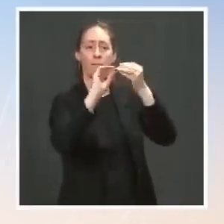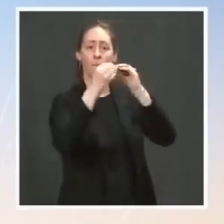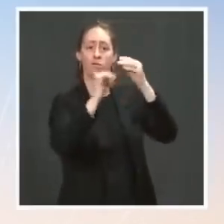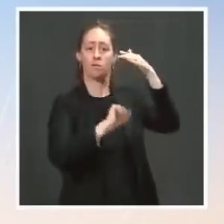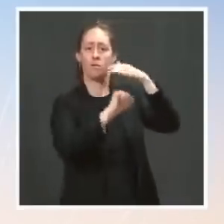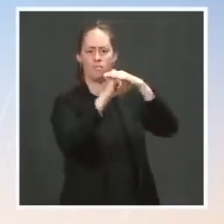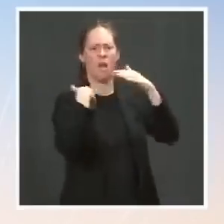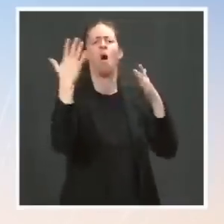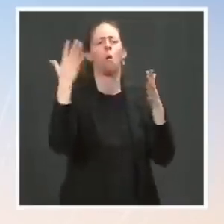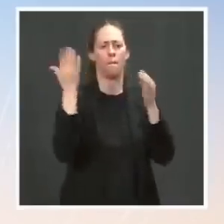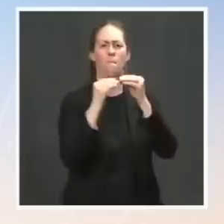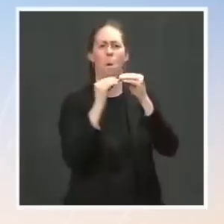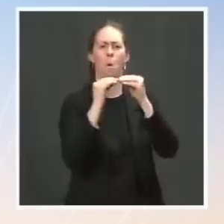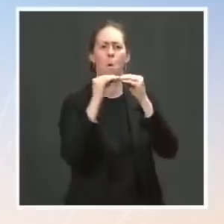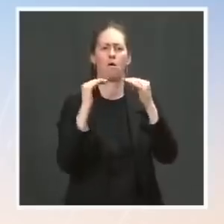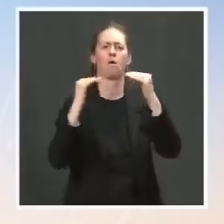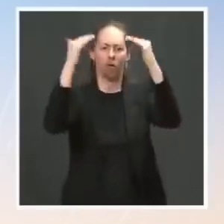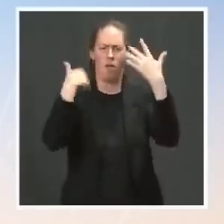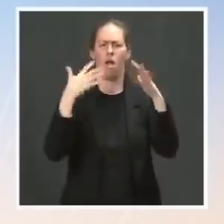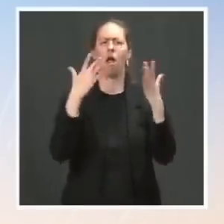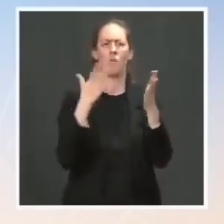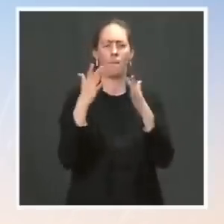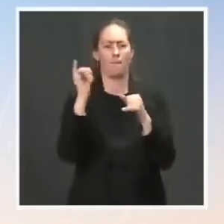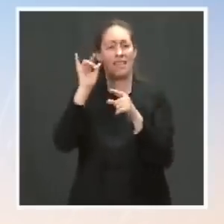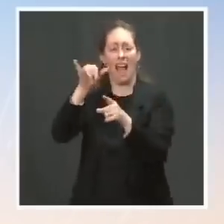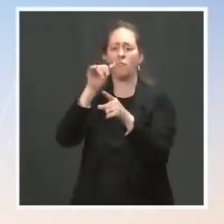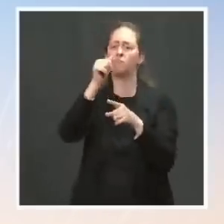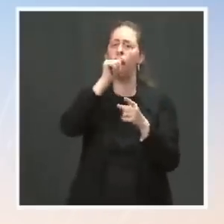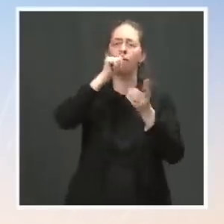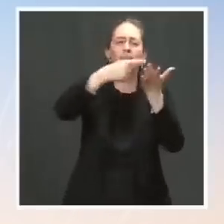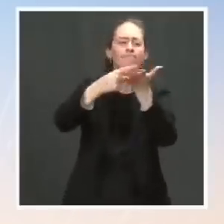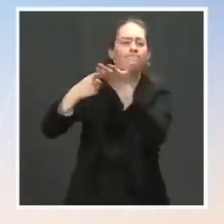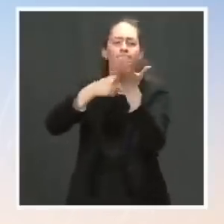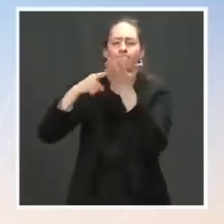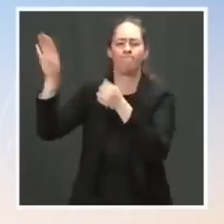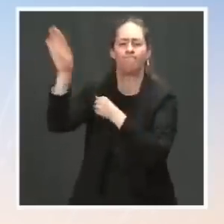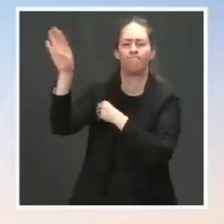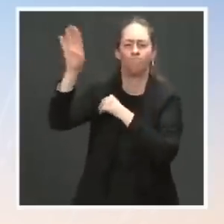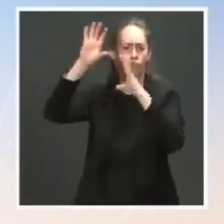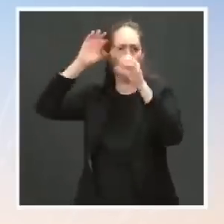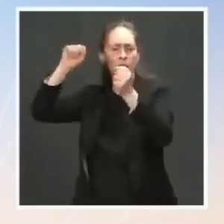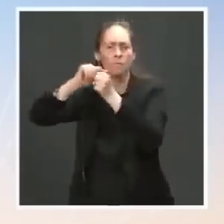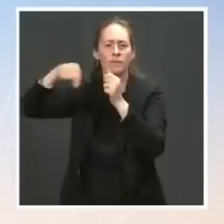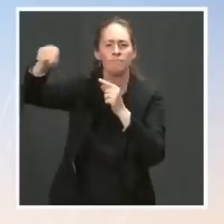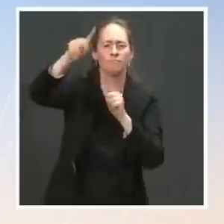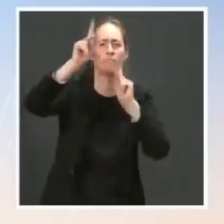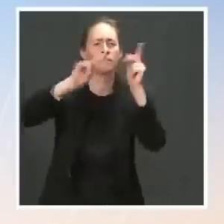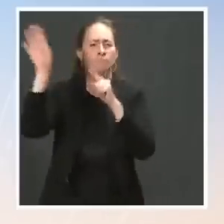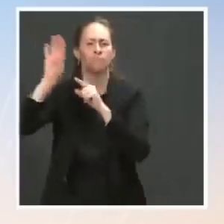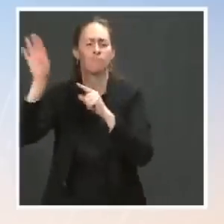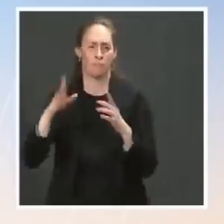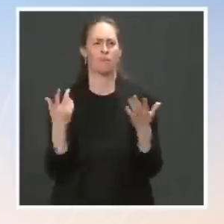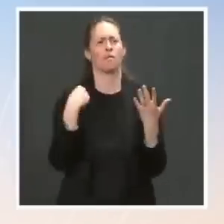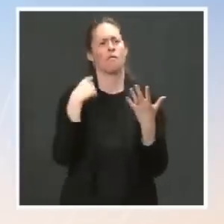into private conversations between the president and members of his national security team, but I will say that one of the things that has been on the president's